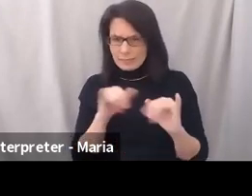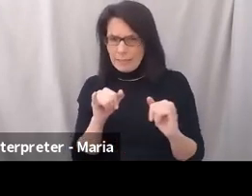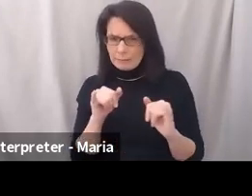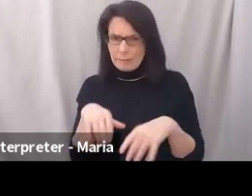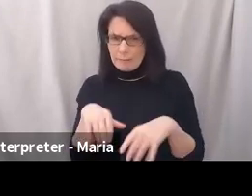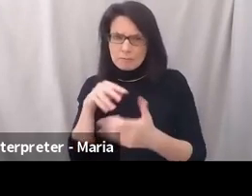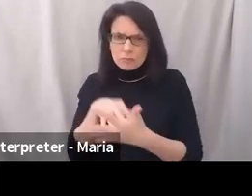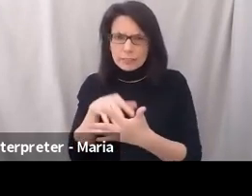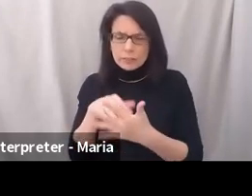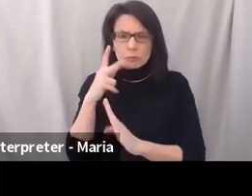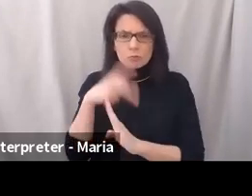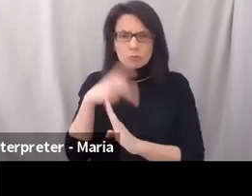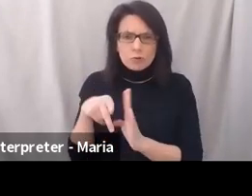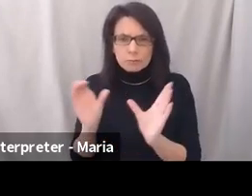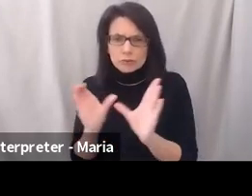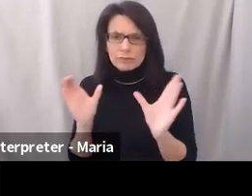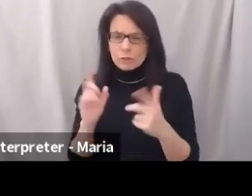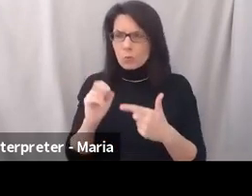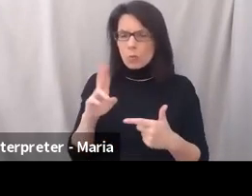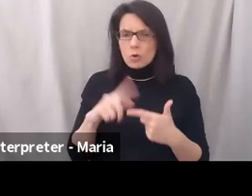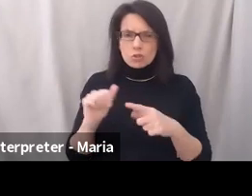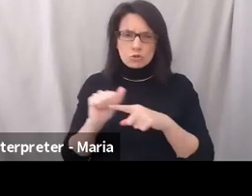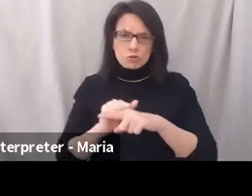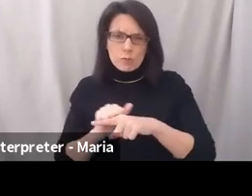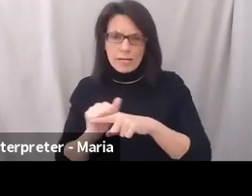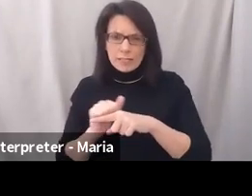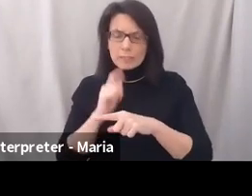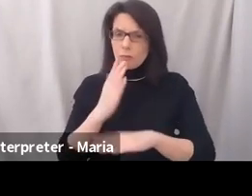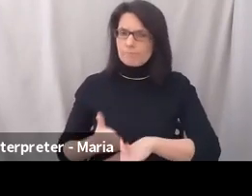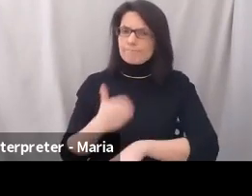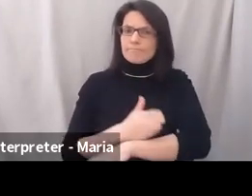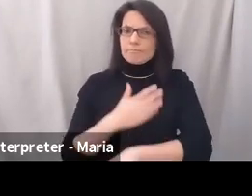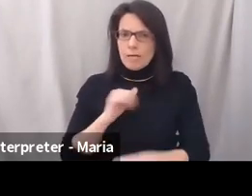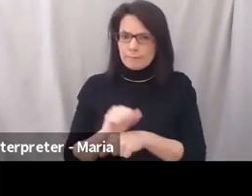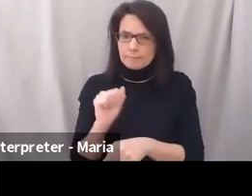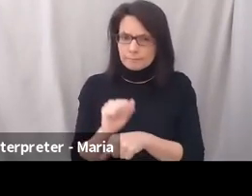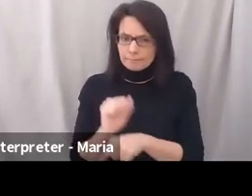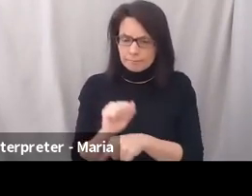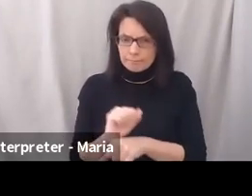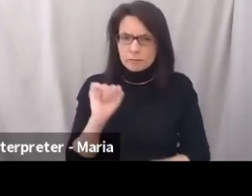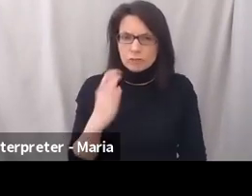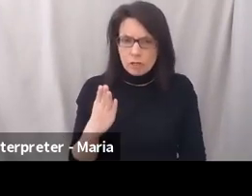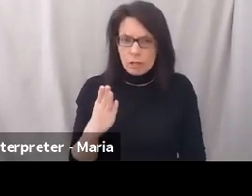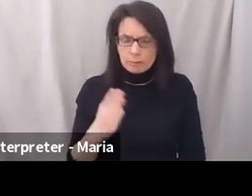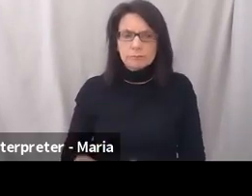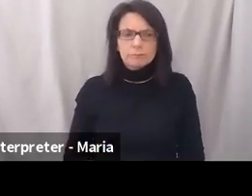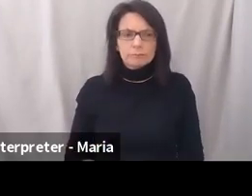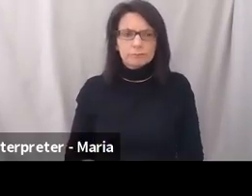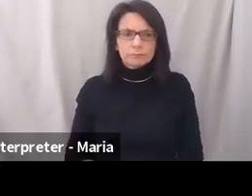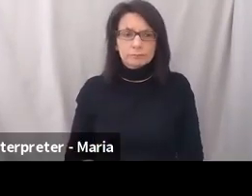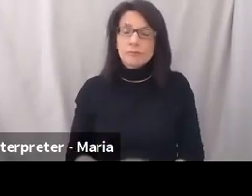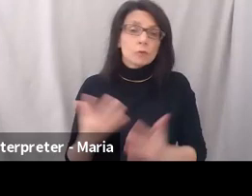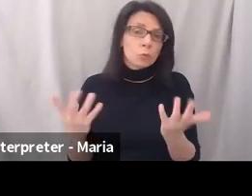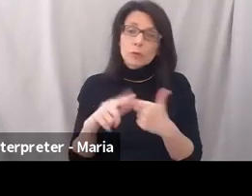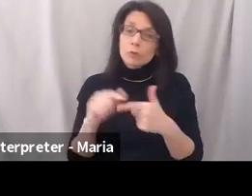this training, it can really help me with development of my job. Or you can like go back to school,